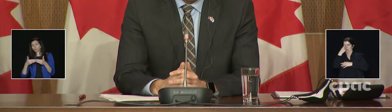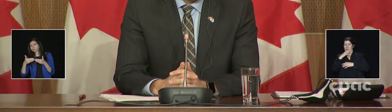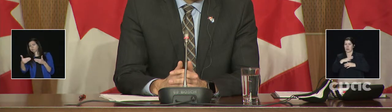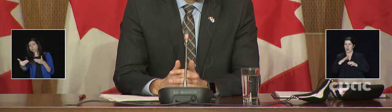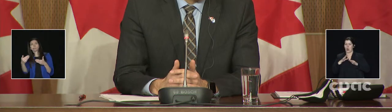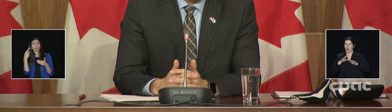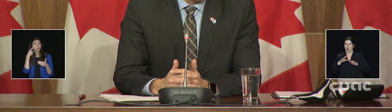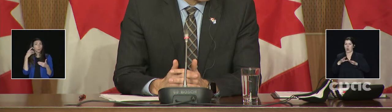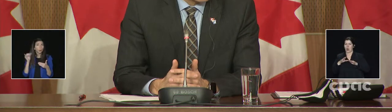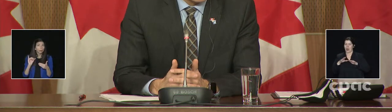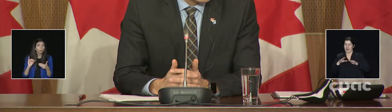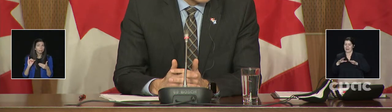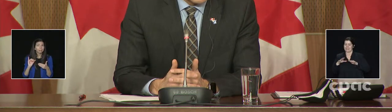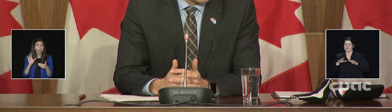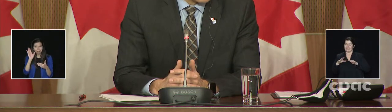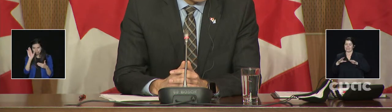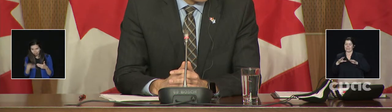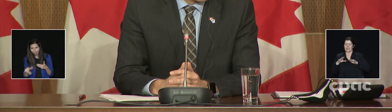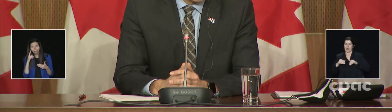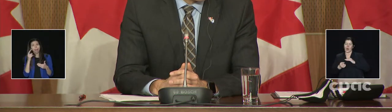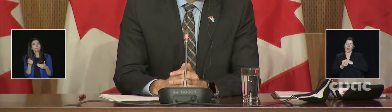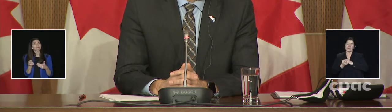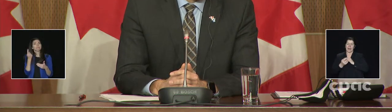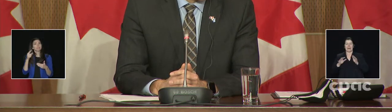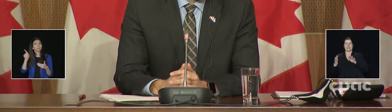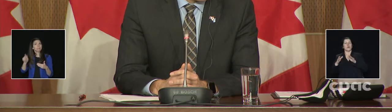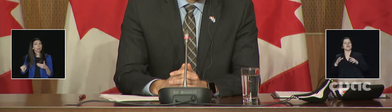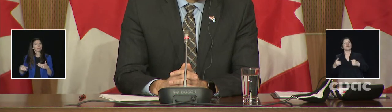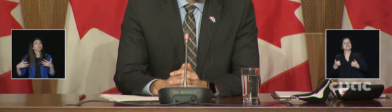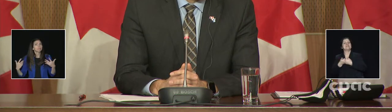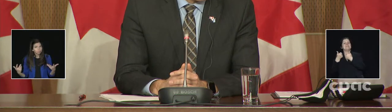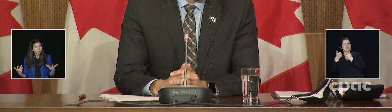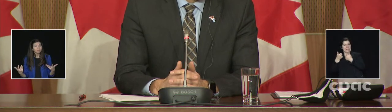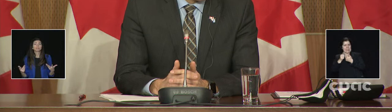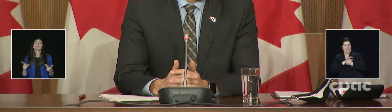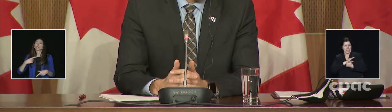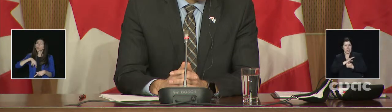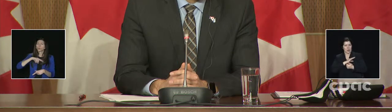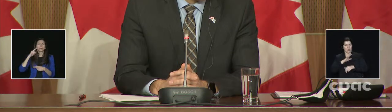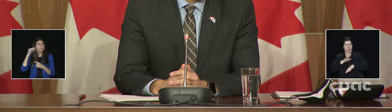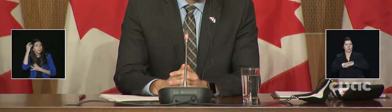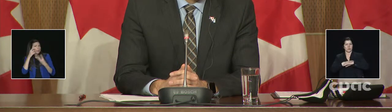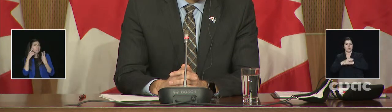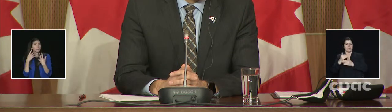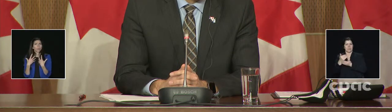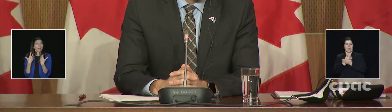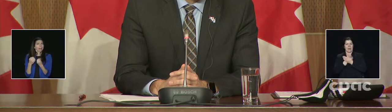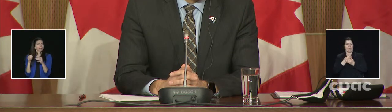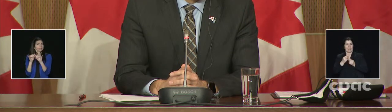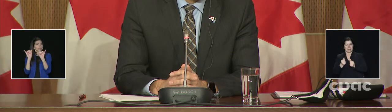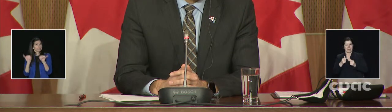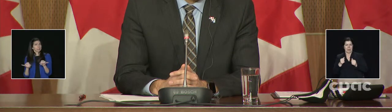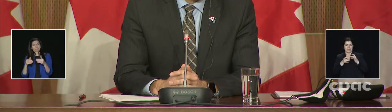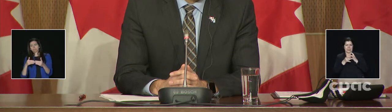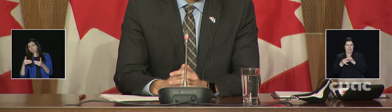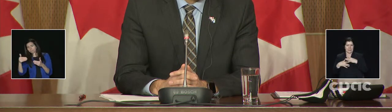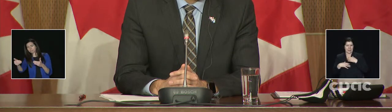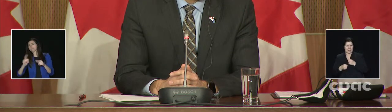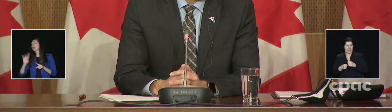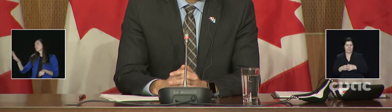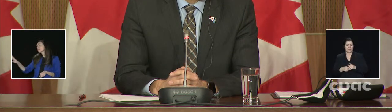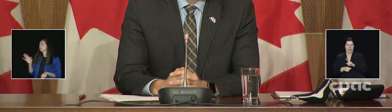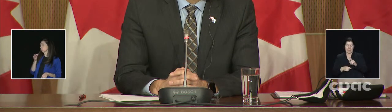in sustaining our healthcare expenditures over the next years. But I'll have more to say, hopefully as quickly as is